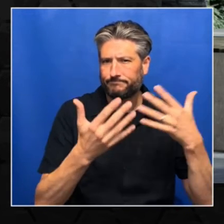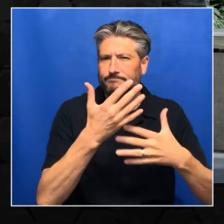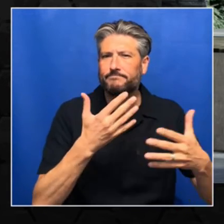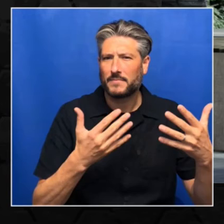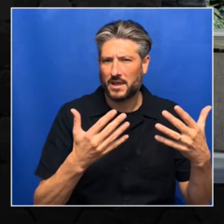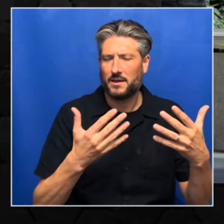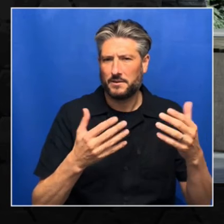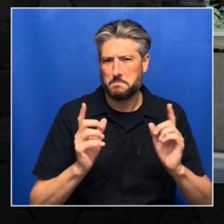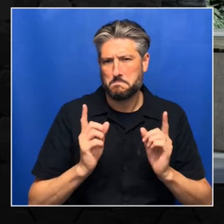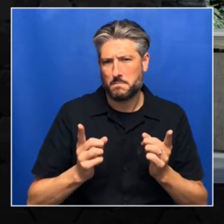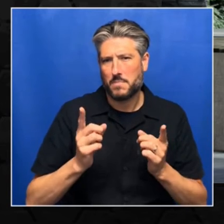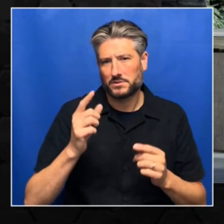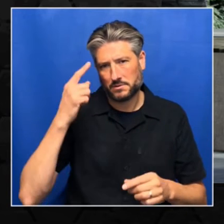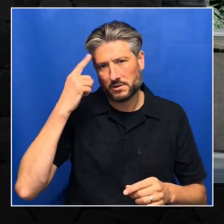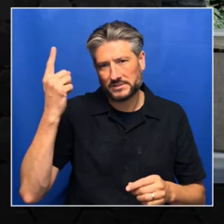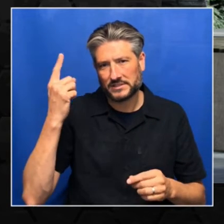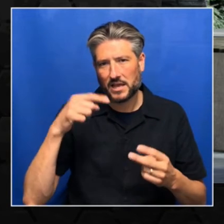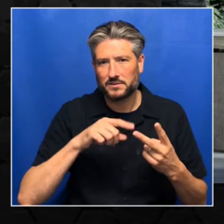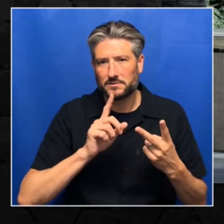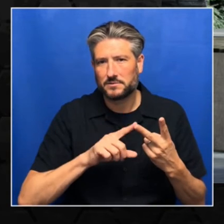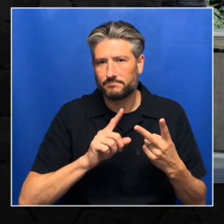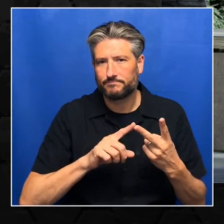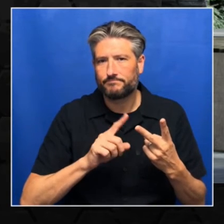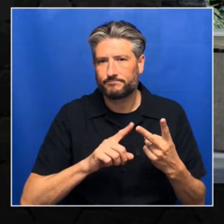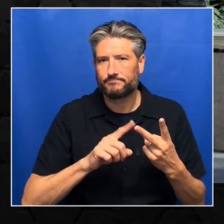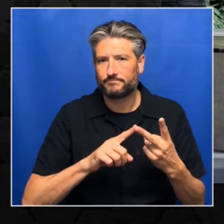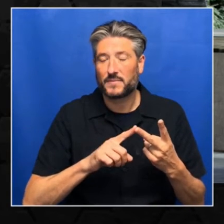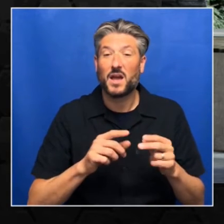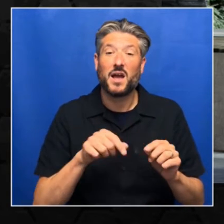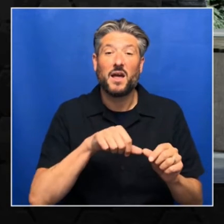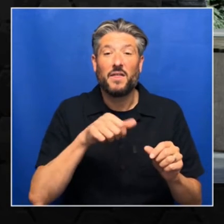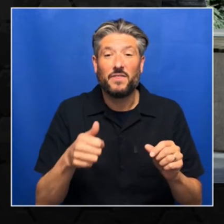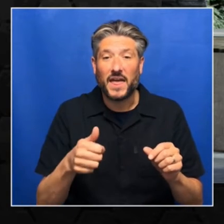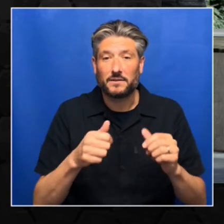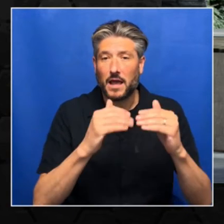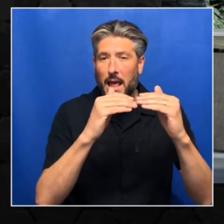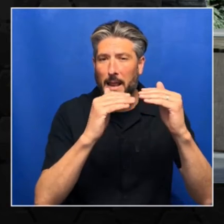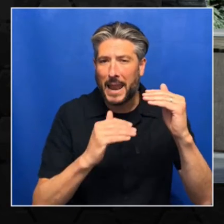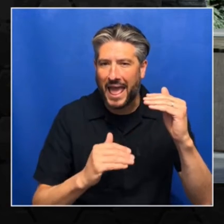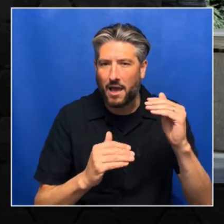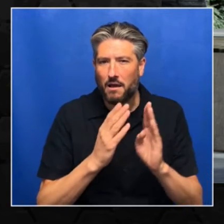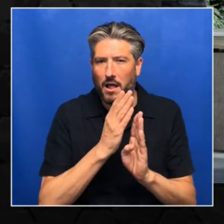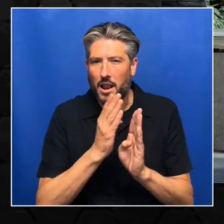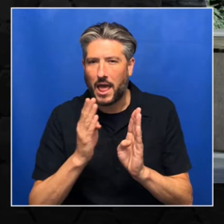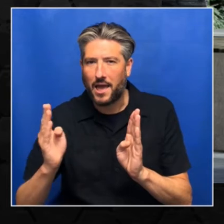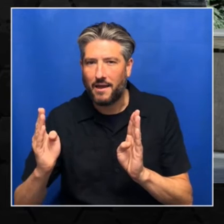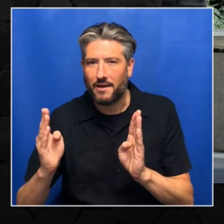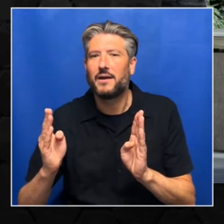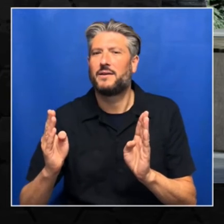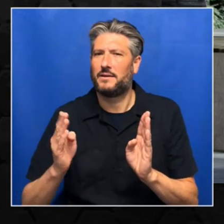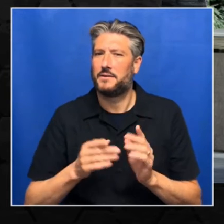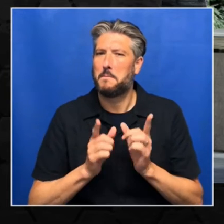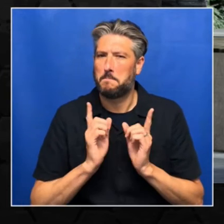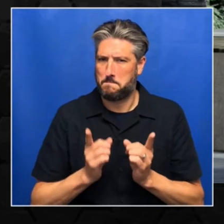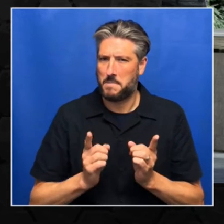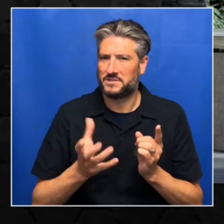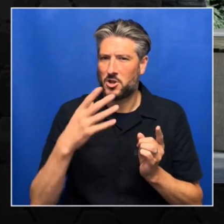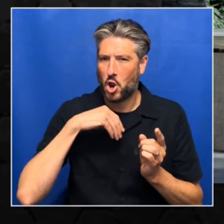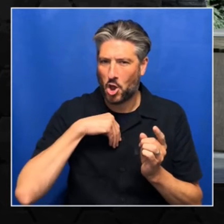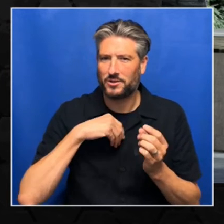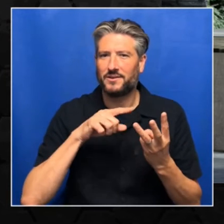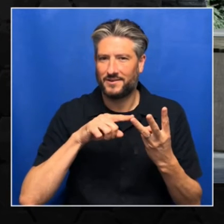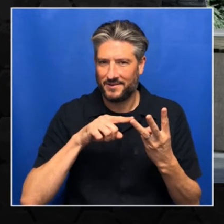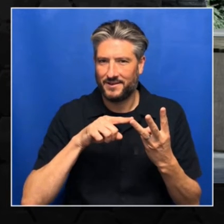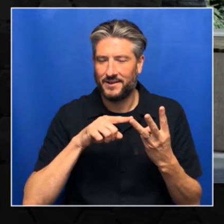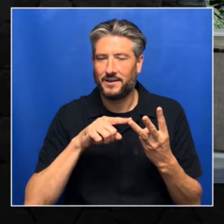starting from perceptron and going to some multi-layers. And then when we talk about the convolutional neural network, then we basically make